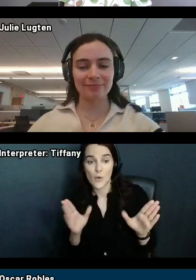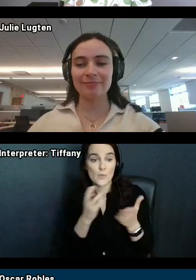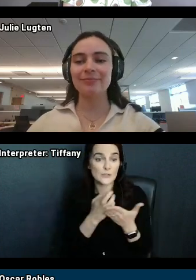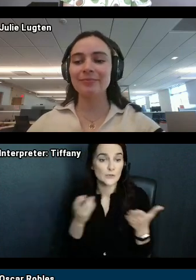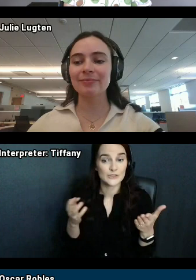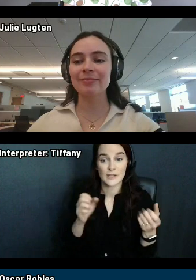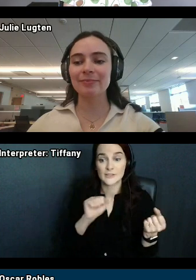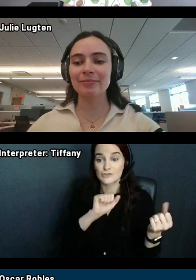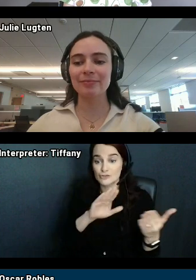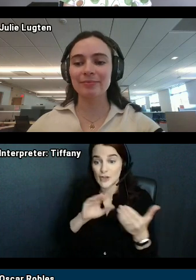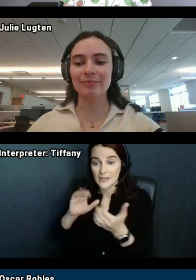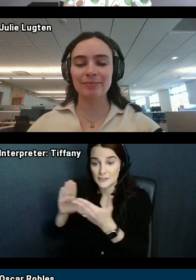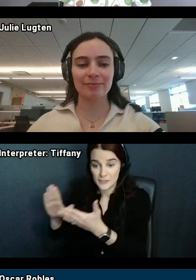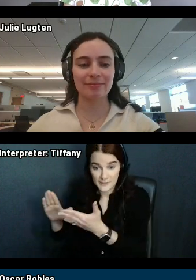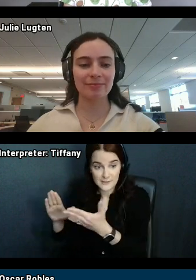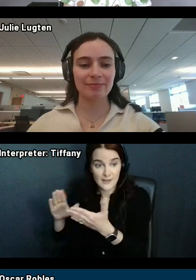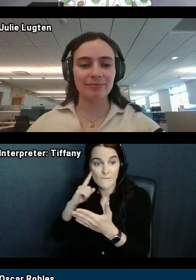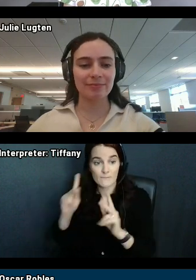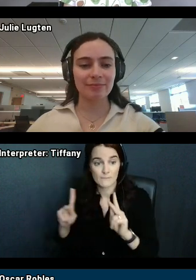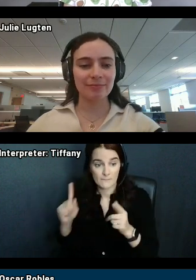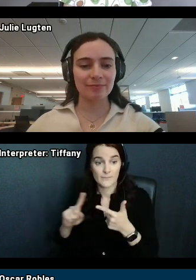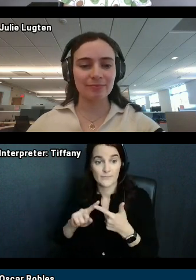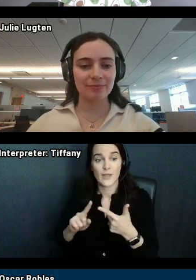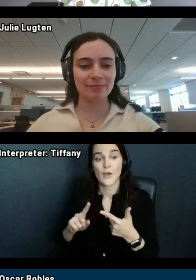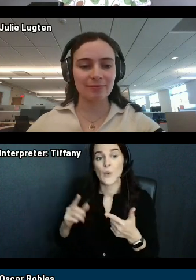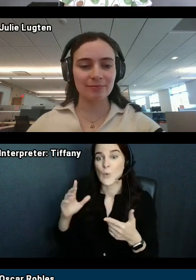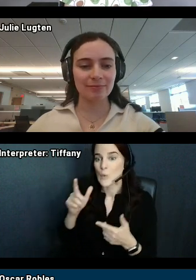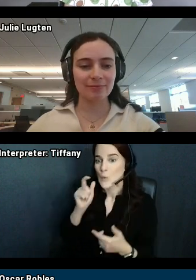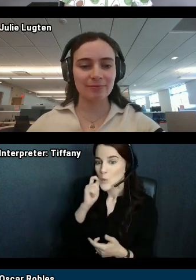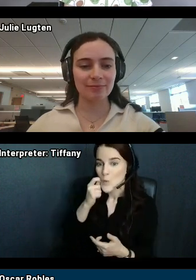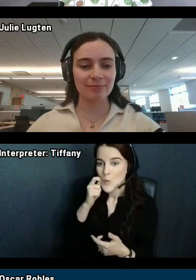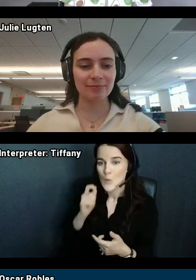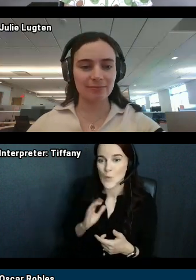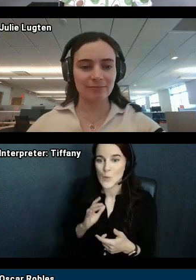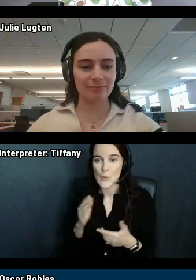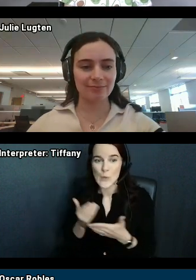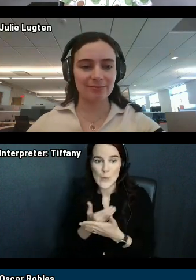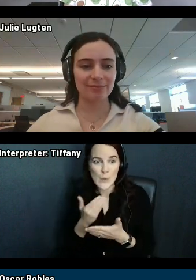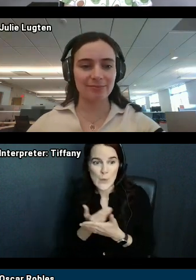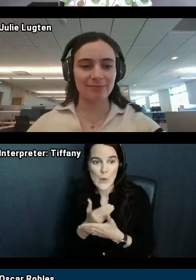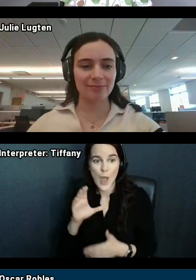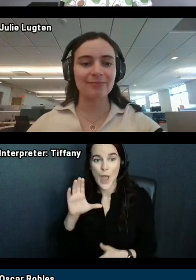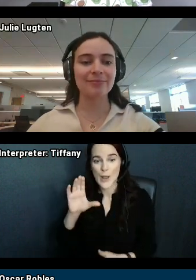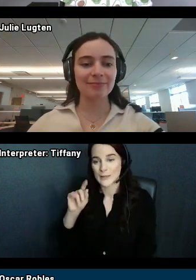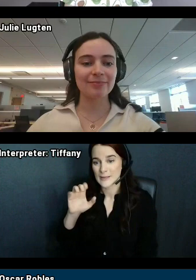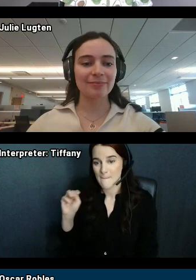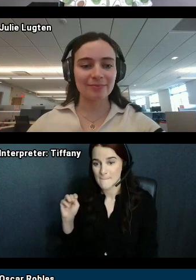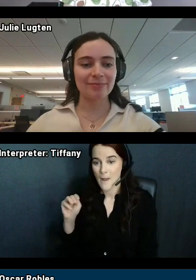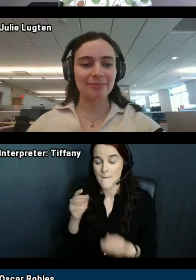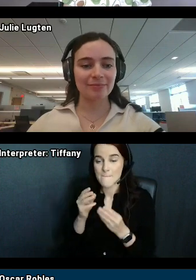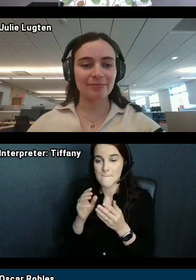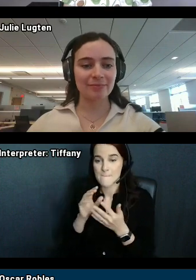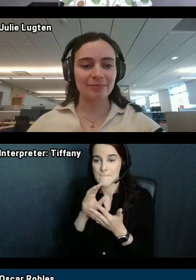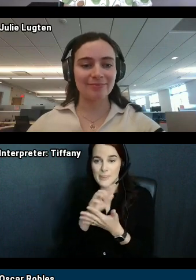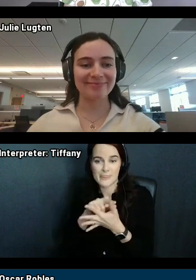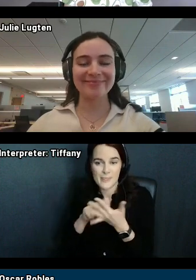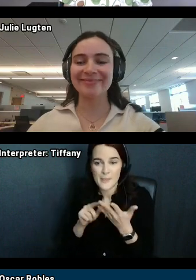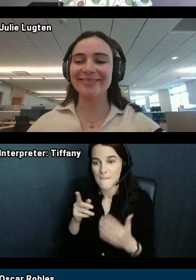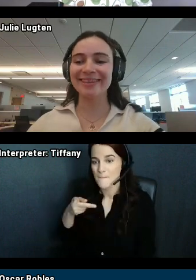Then we're going to look at some cool new custom property types and upgrades that may have snuck into your HubSpot portal without you